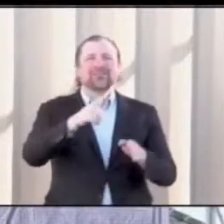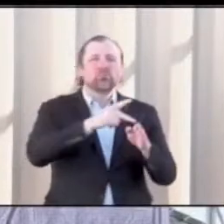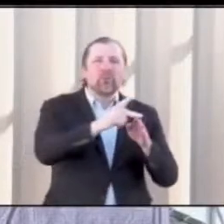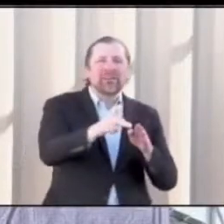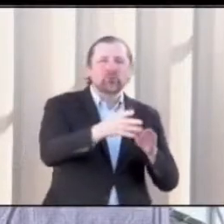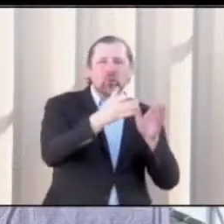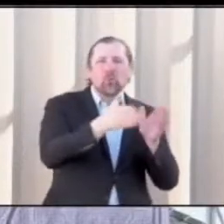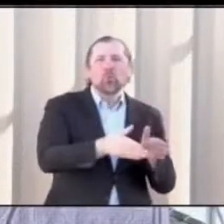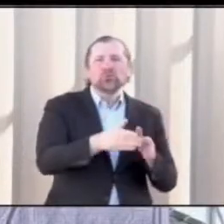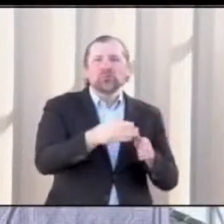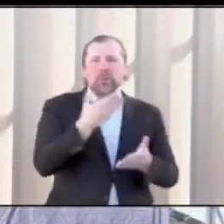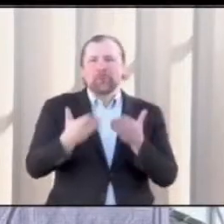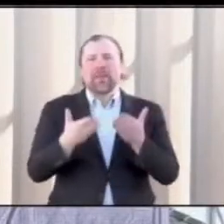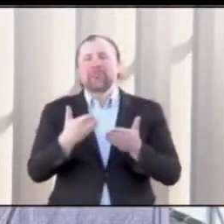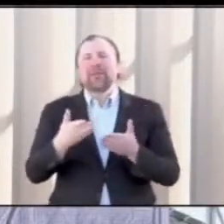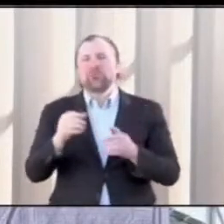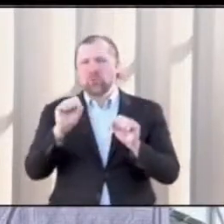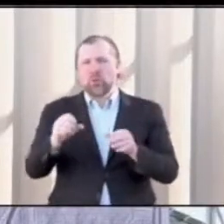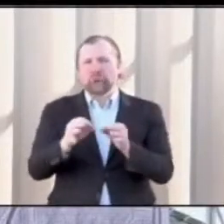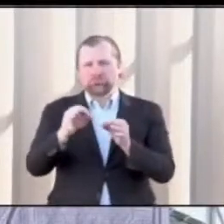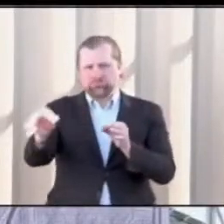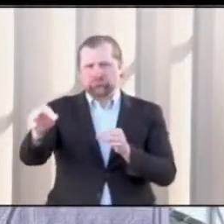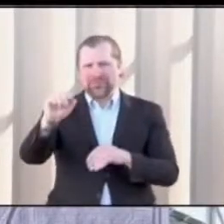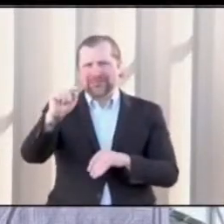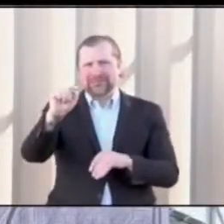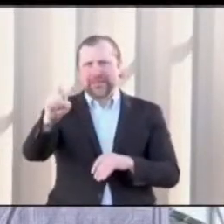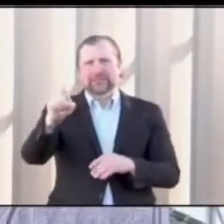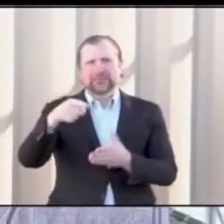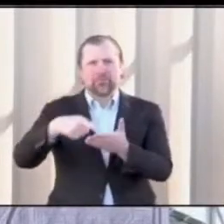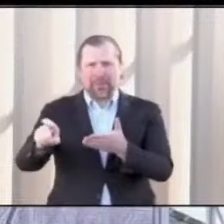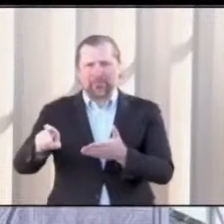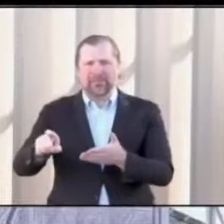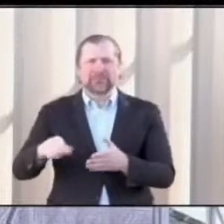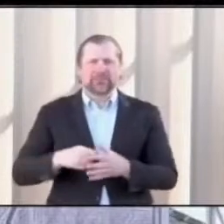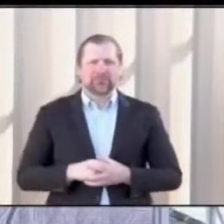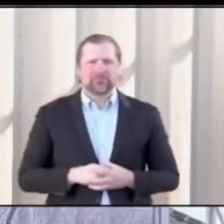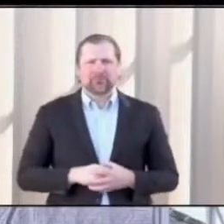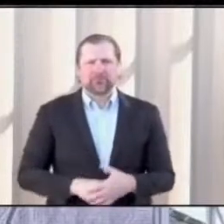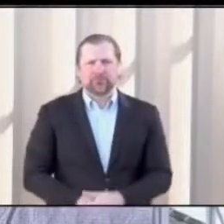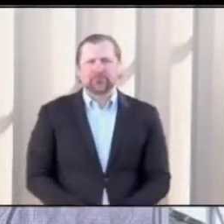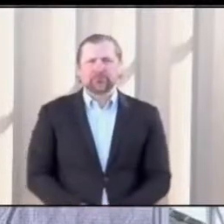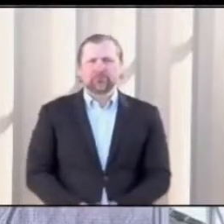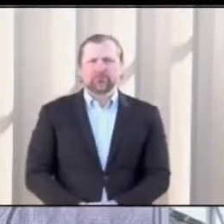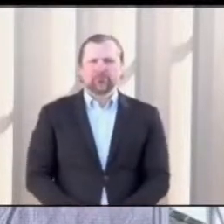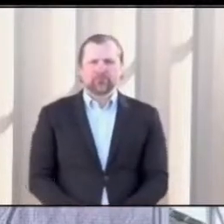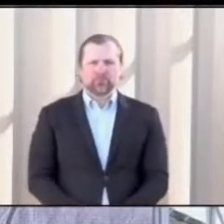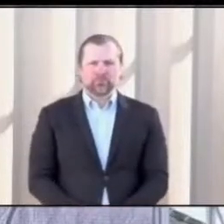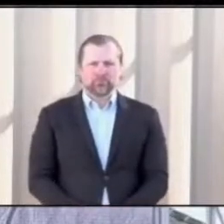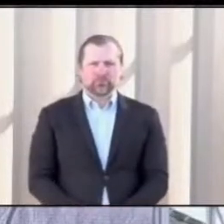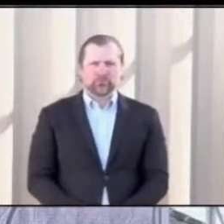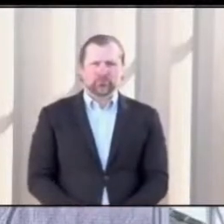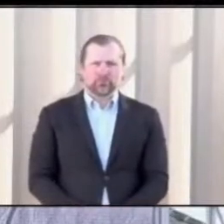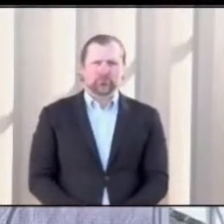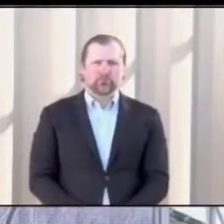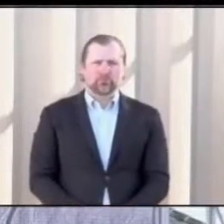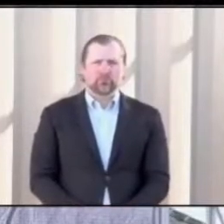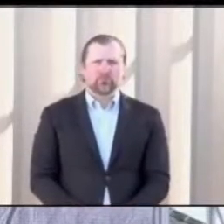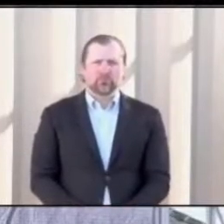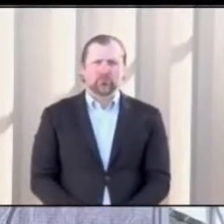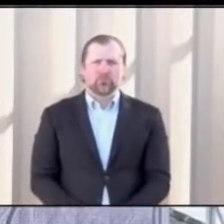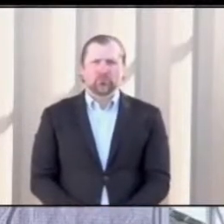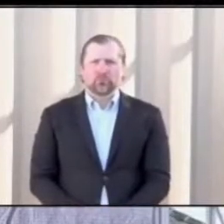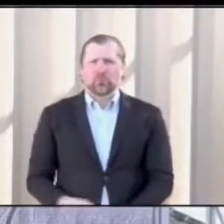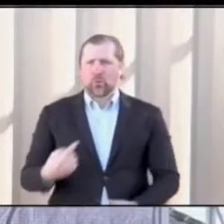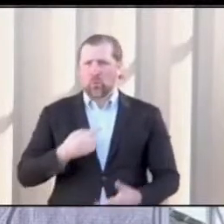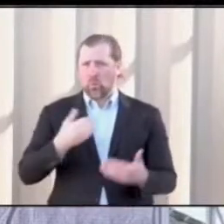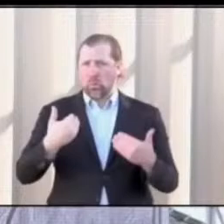professional, but you may be in a position to make payments quite a bit later than you otherwise would figure you would.